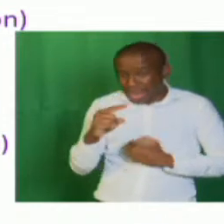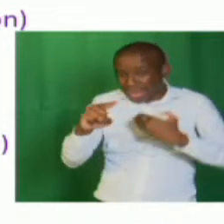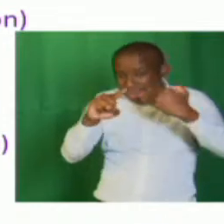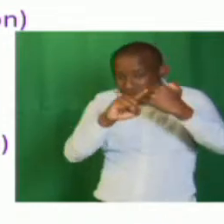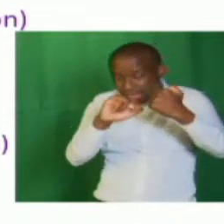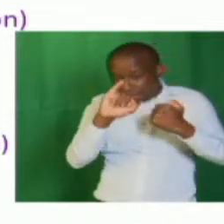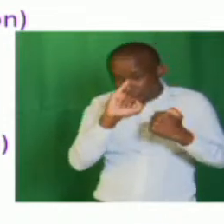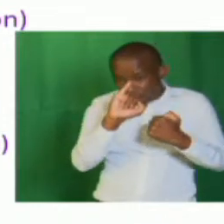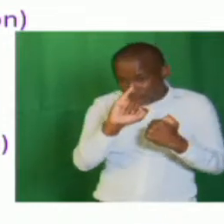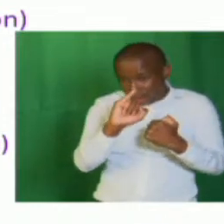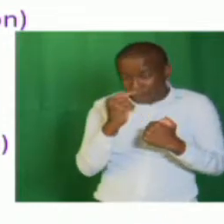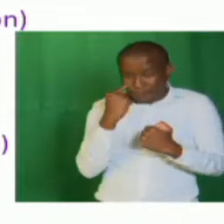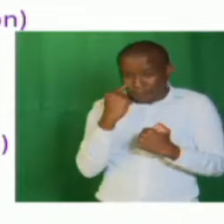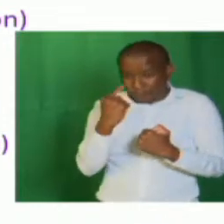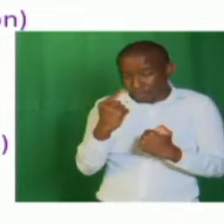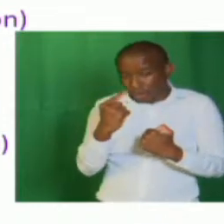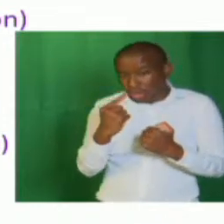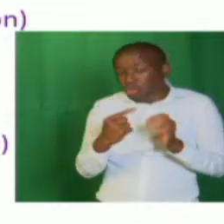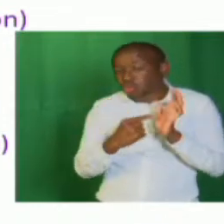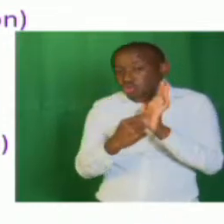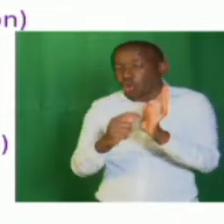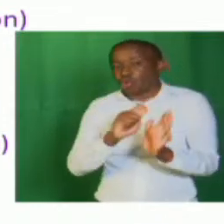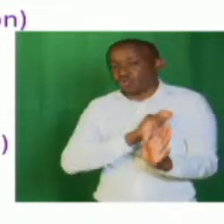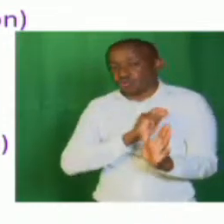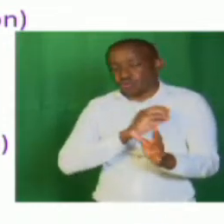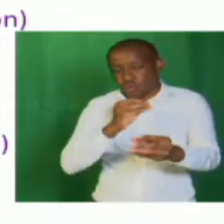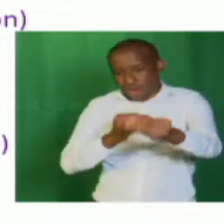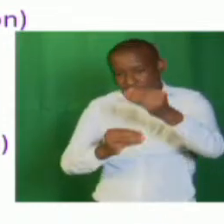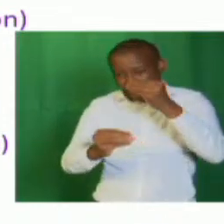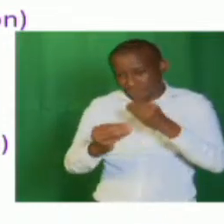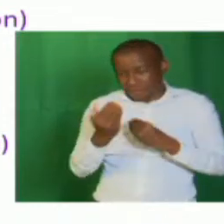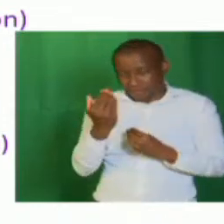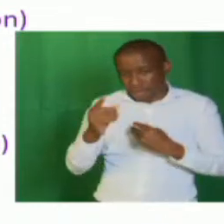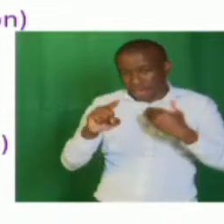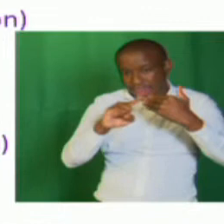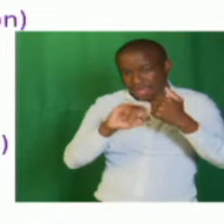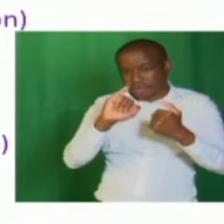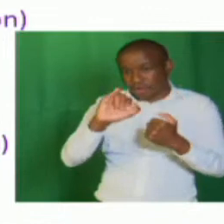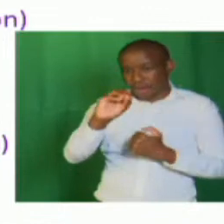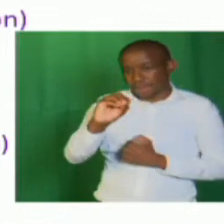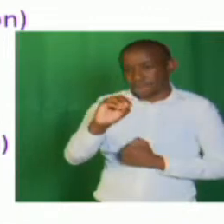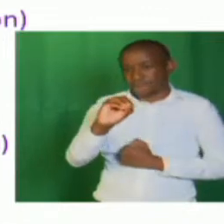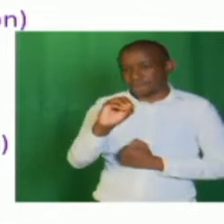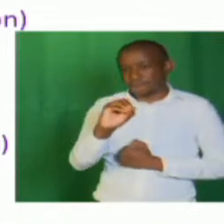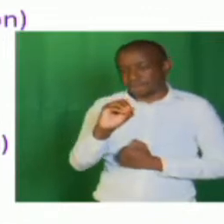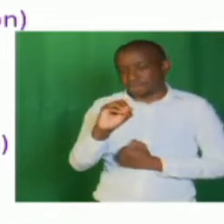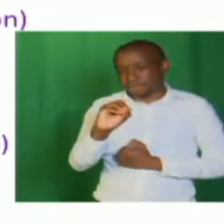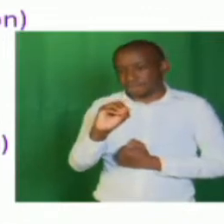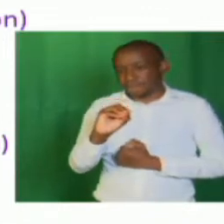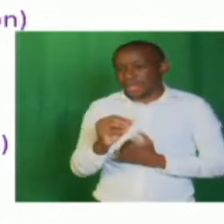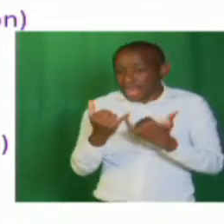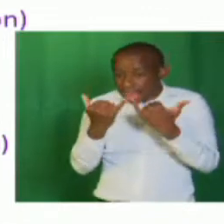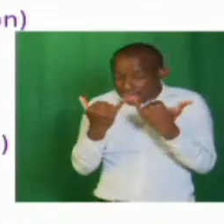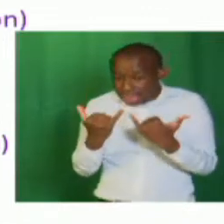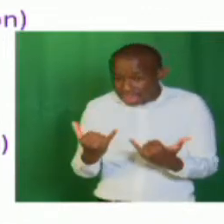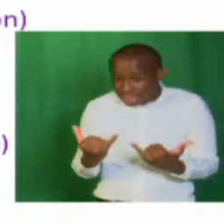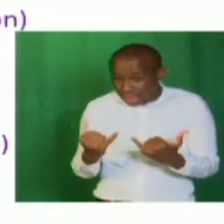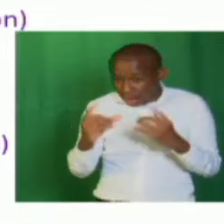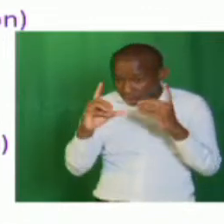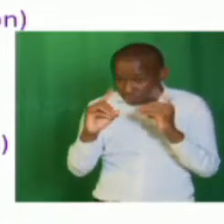power negative 1 there, that tells us that this is the inverse of the function g. So what we do